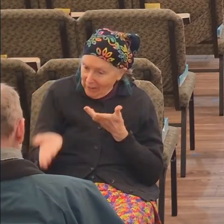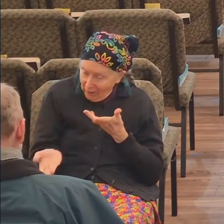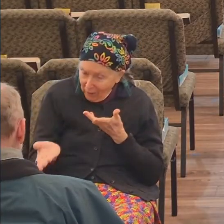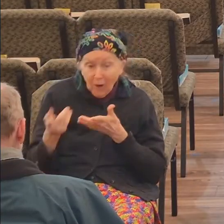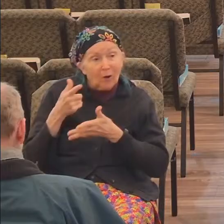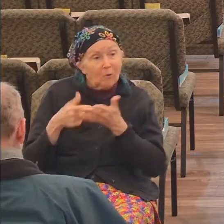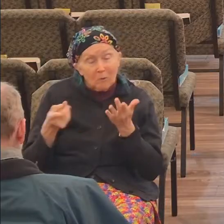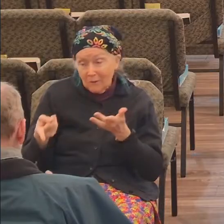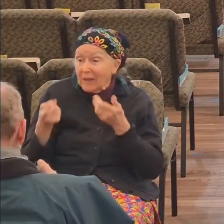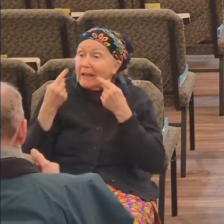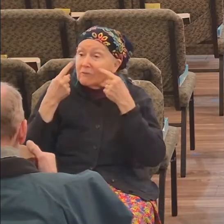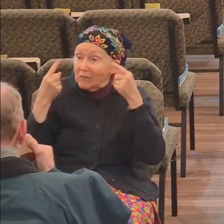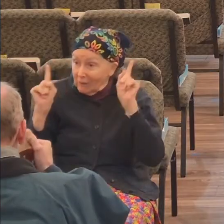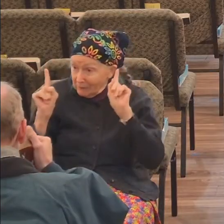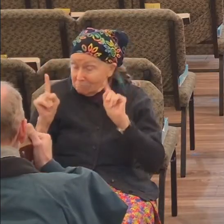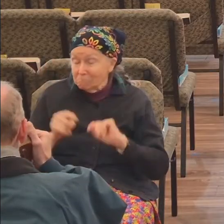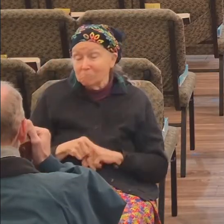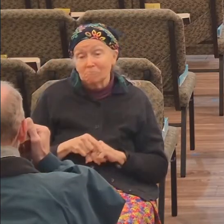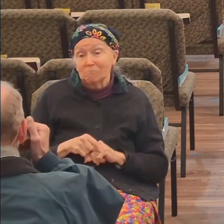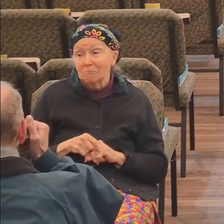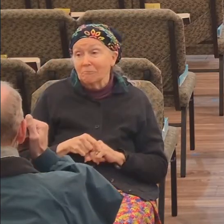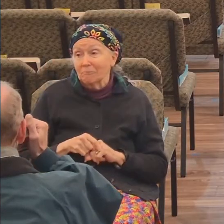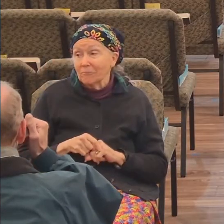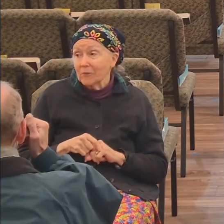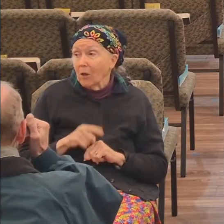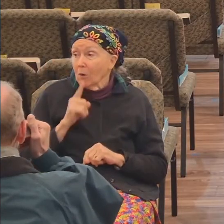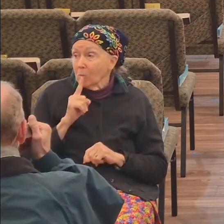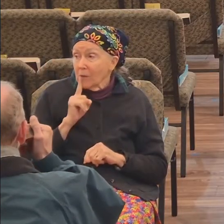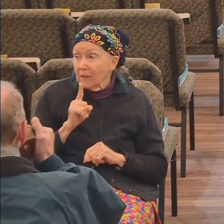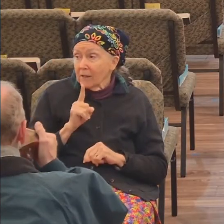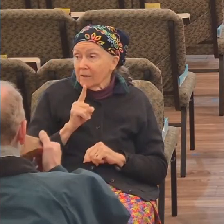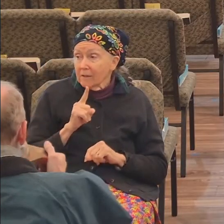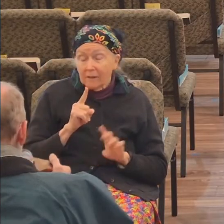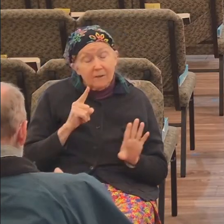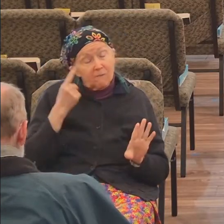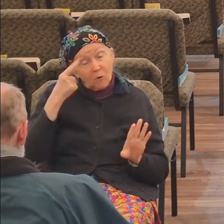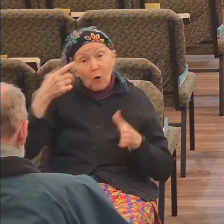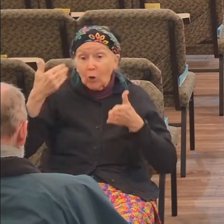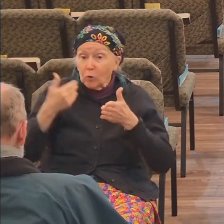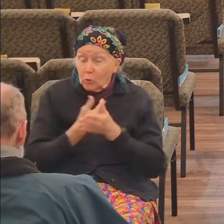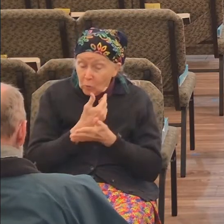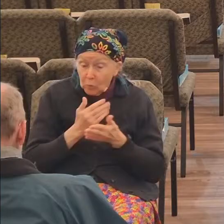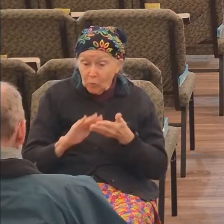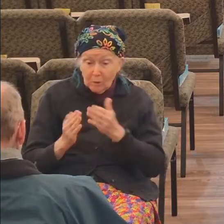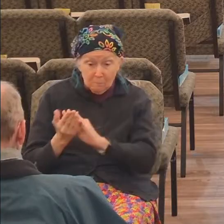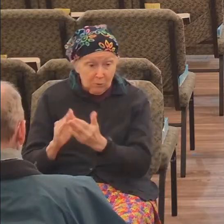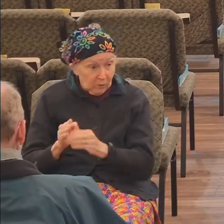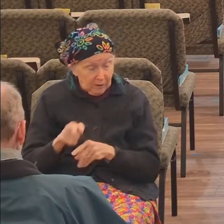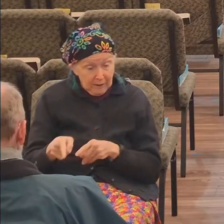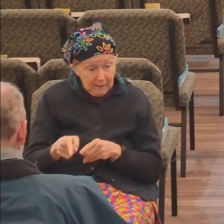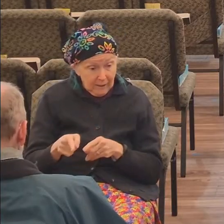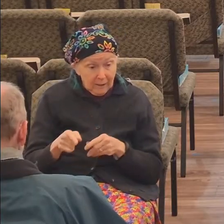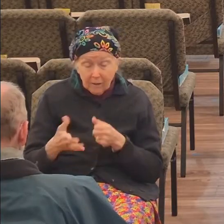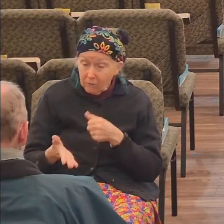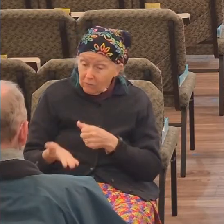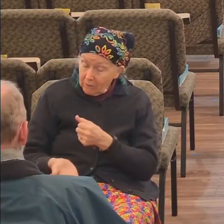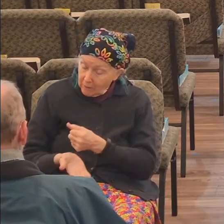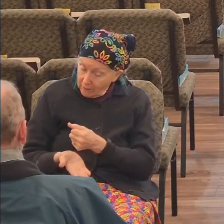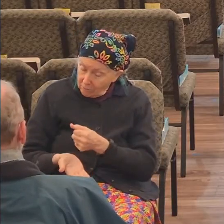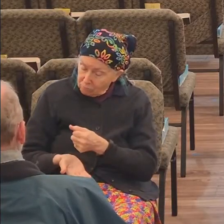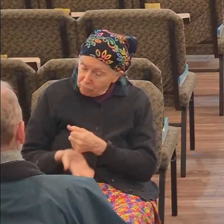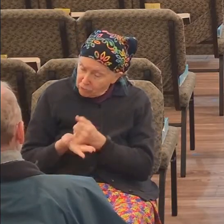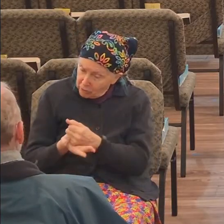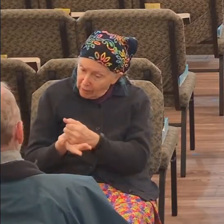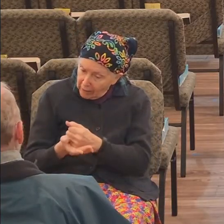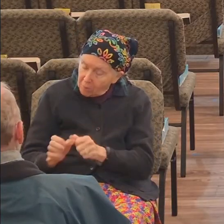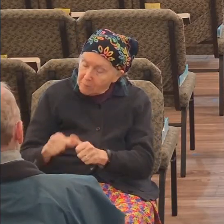they've done, and really for a new community, he's helping to establish some things